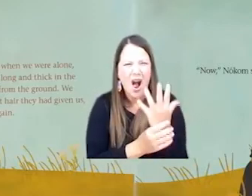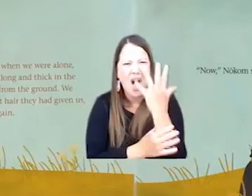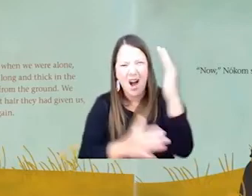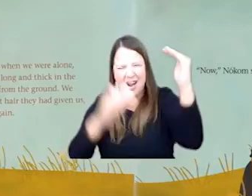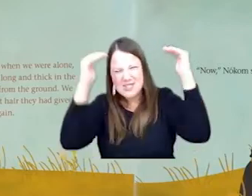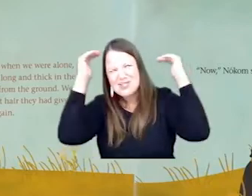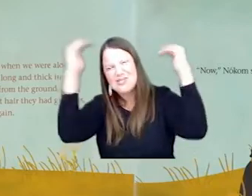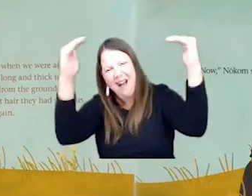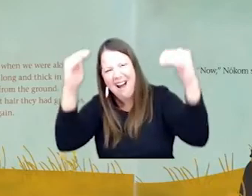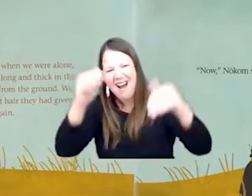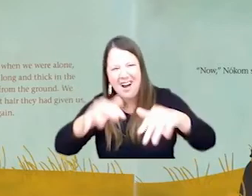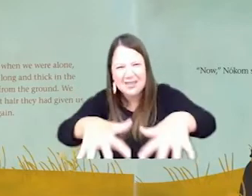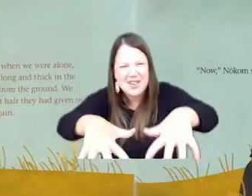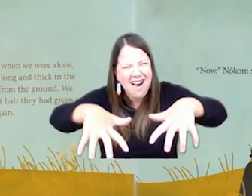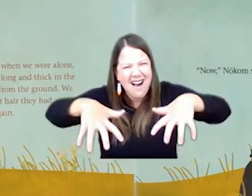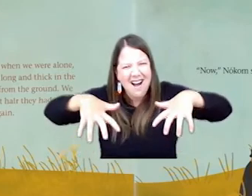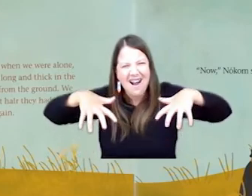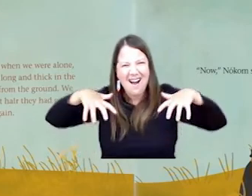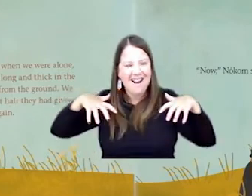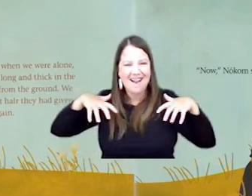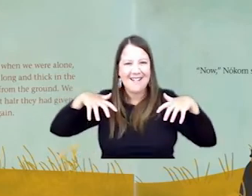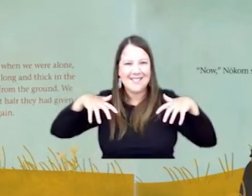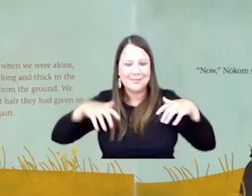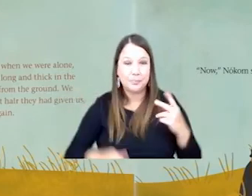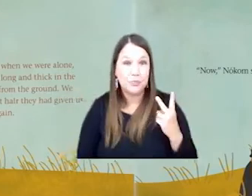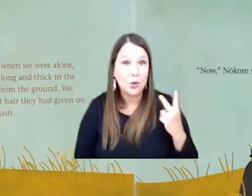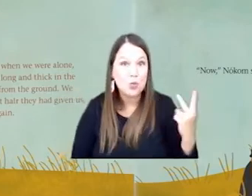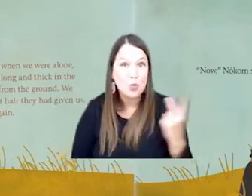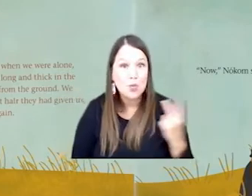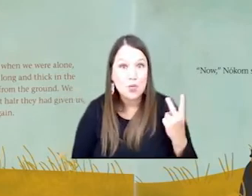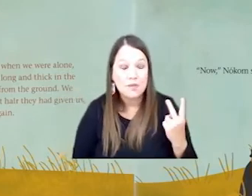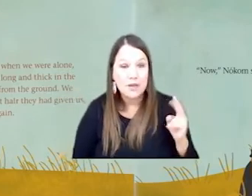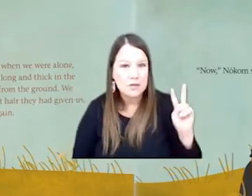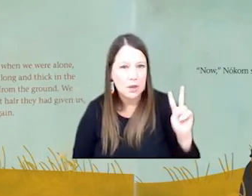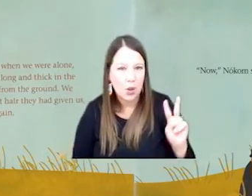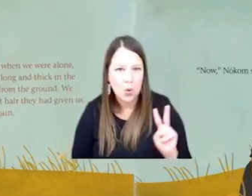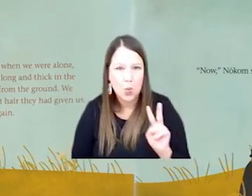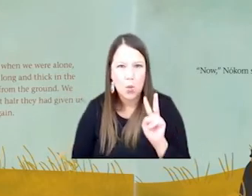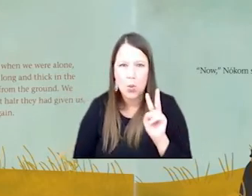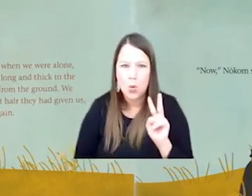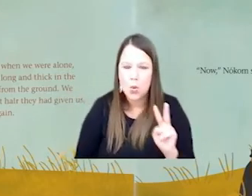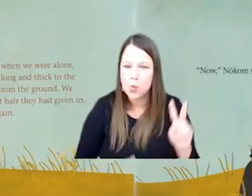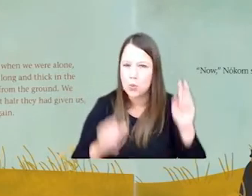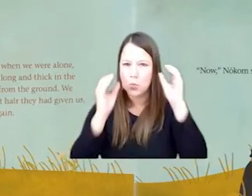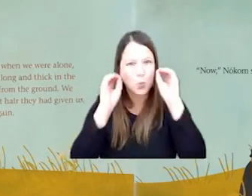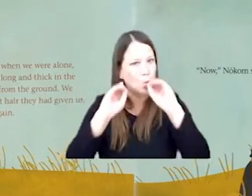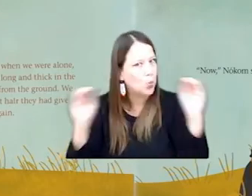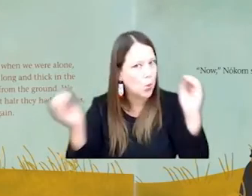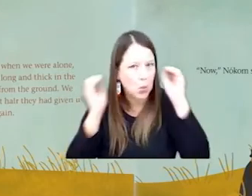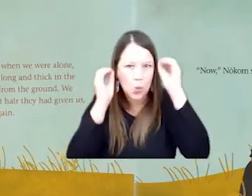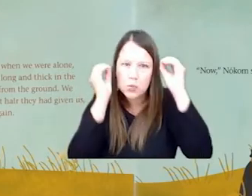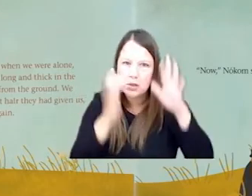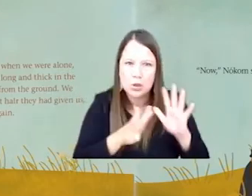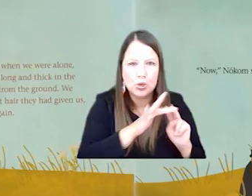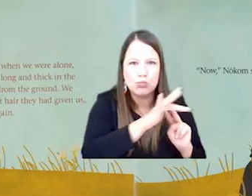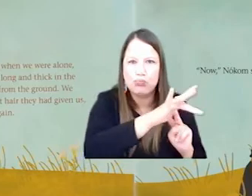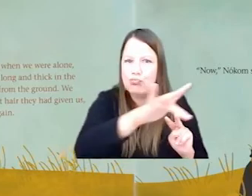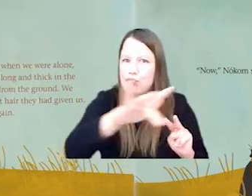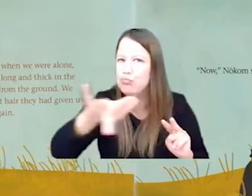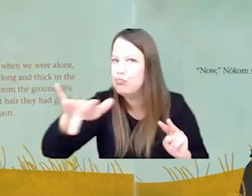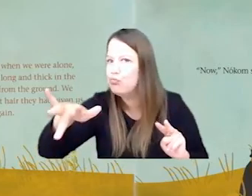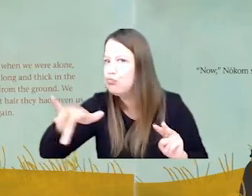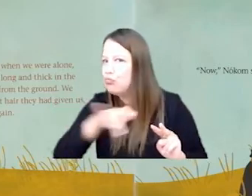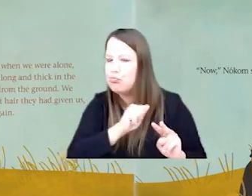But sometimes in the spring, when we were alone and the grass had grown so long and thick in